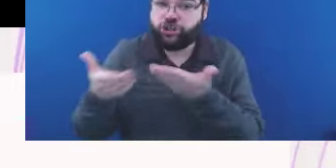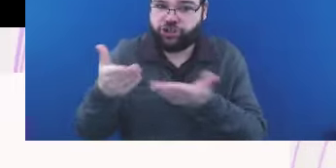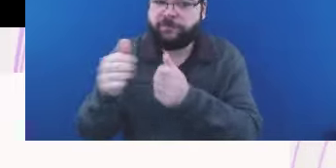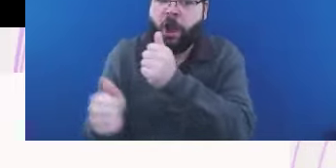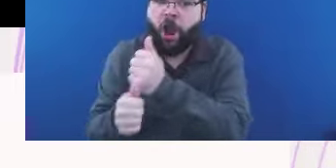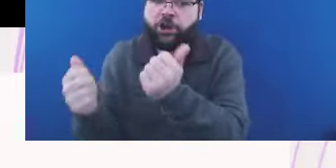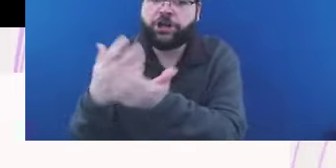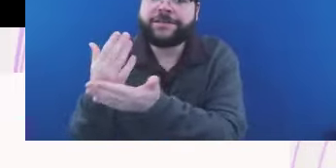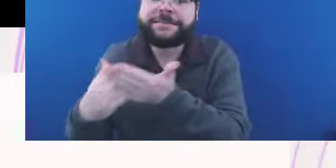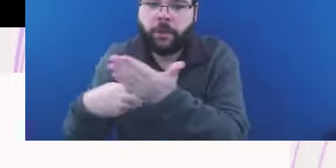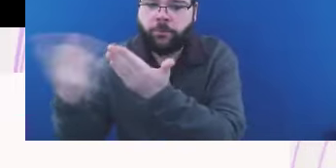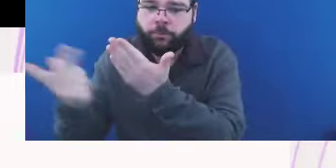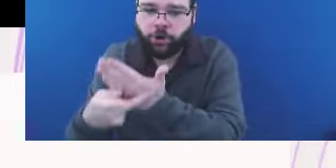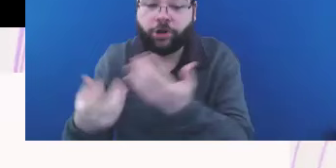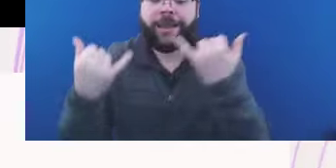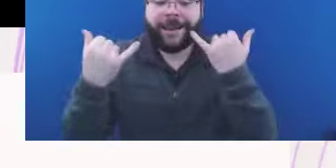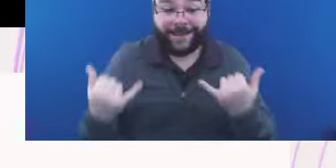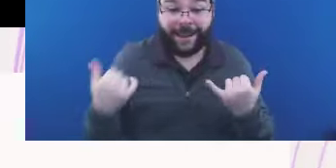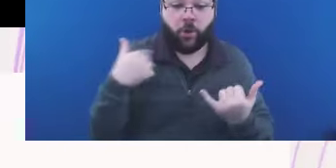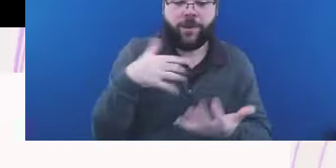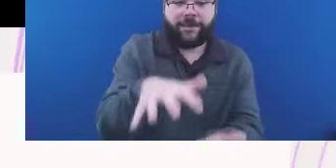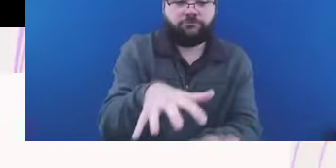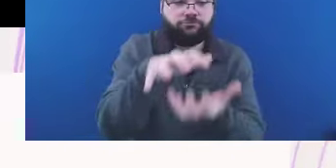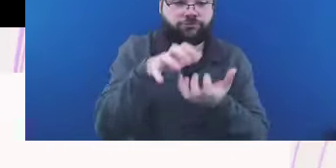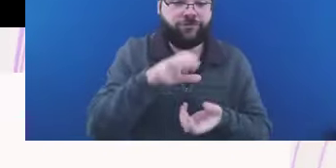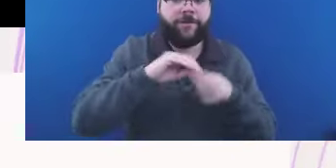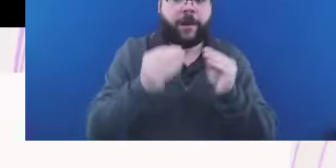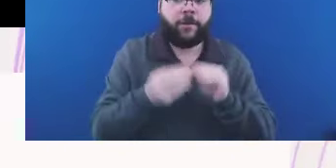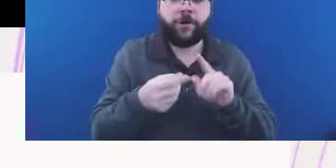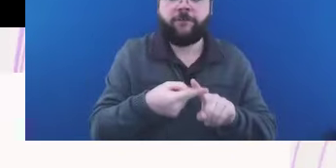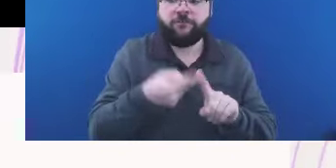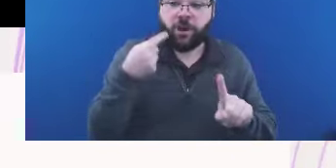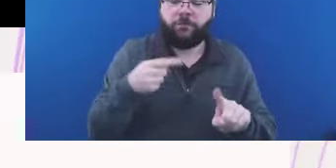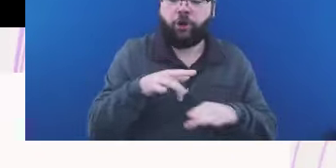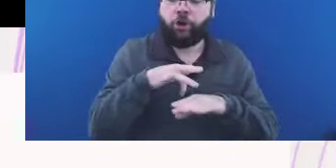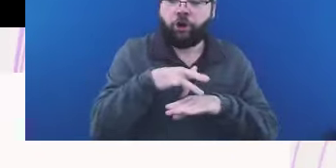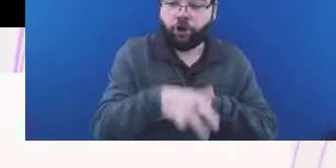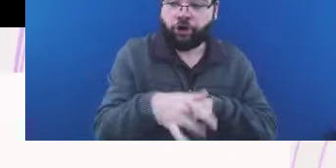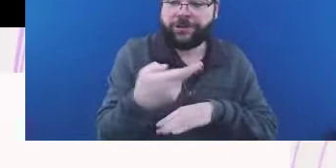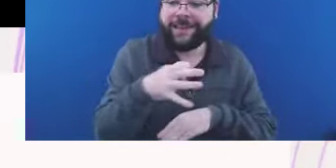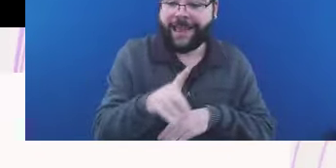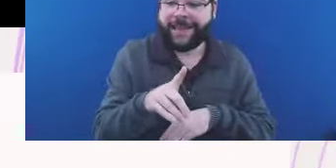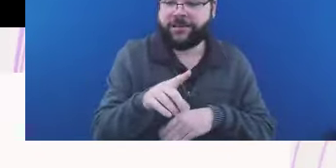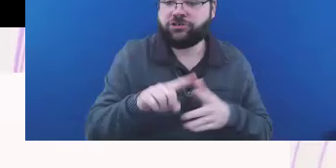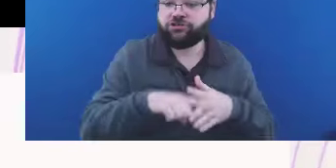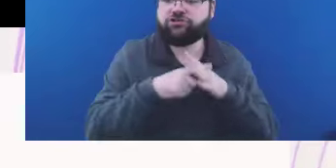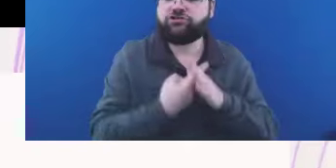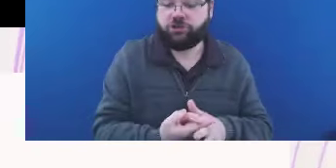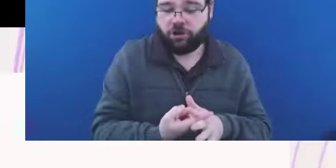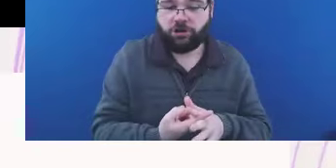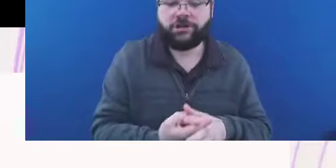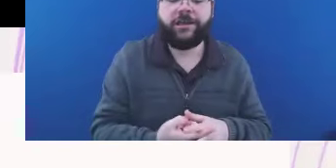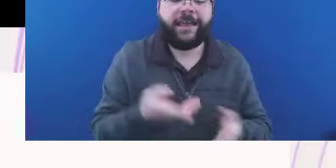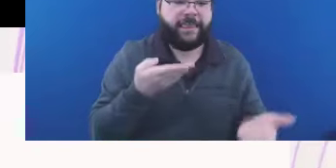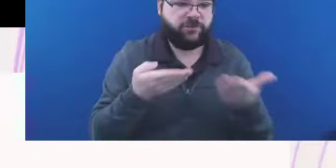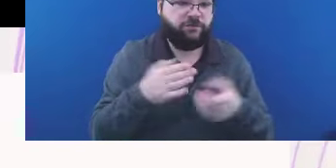for our analyses, we were able to receive data from Early Head Start and Head Start, those children that were identified and served by their local